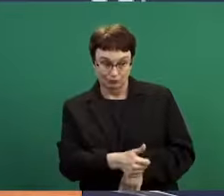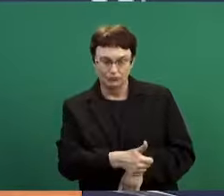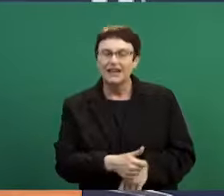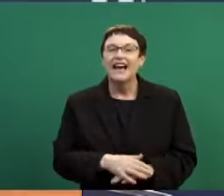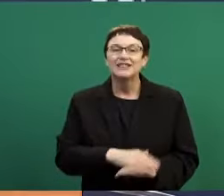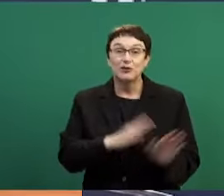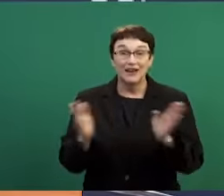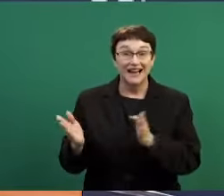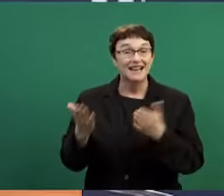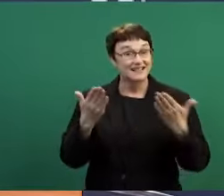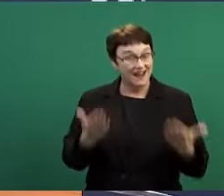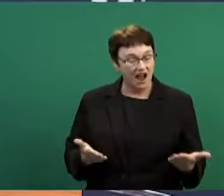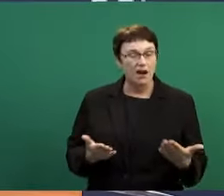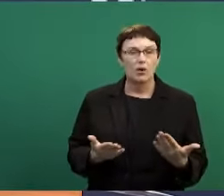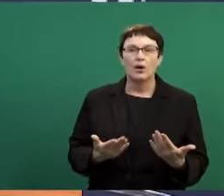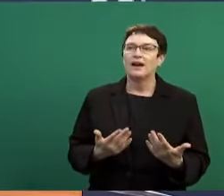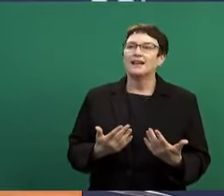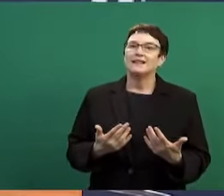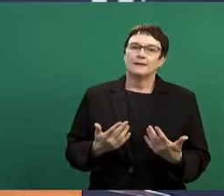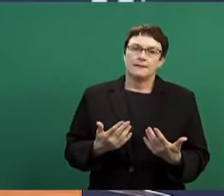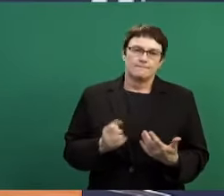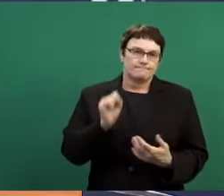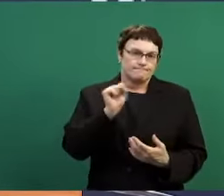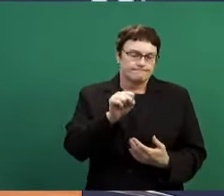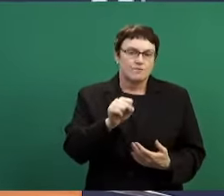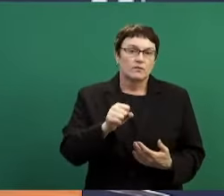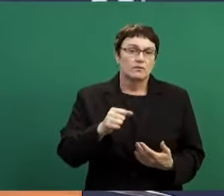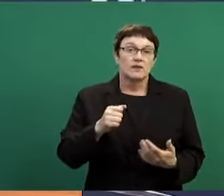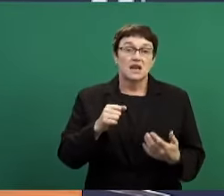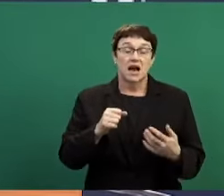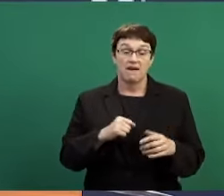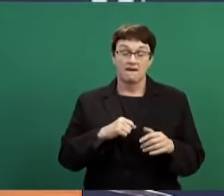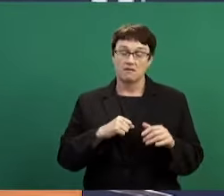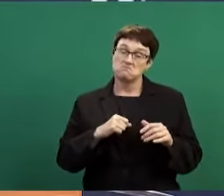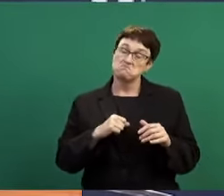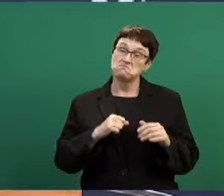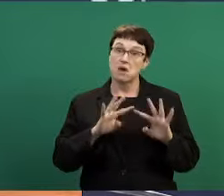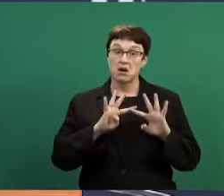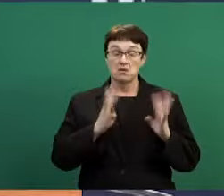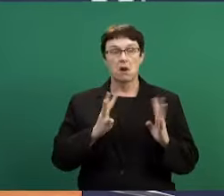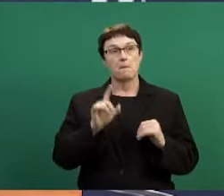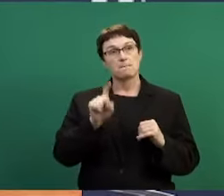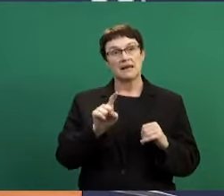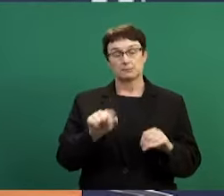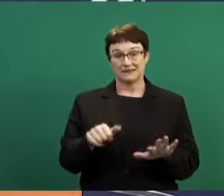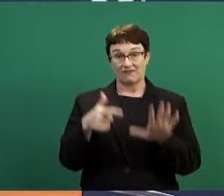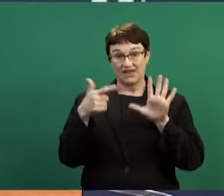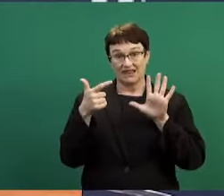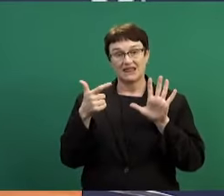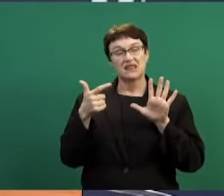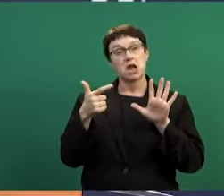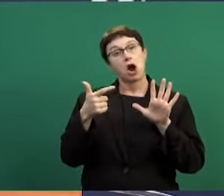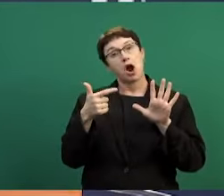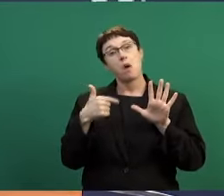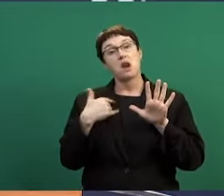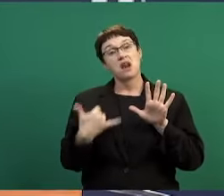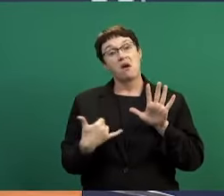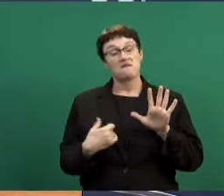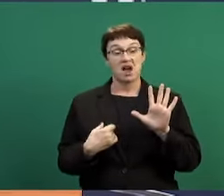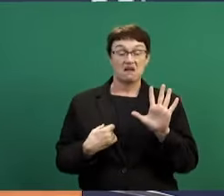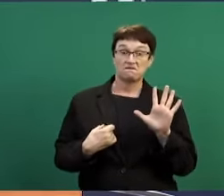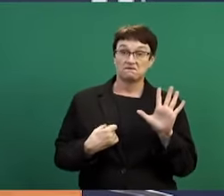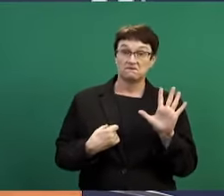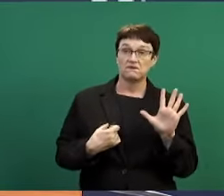adding. Can't quite say what we have been on a long hunt. The hunt is still on, and then we